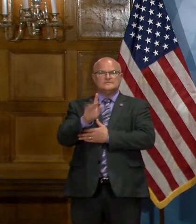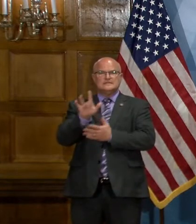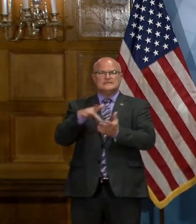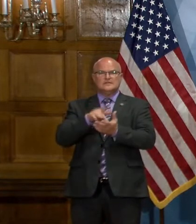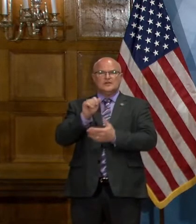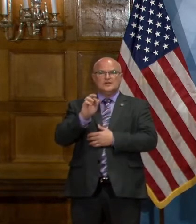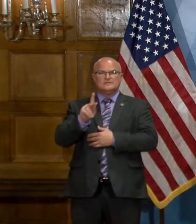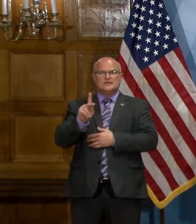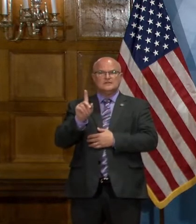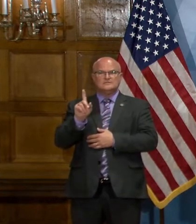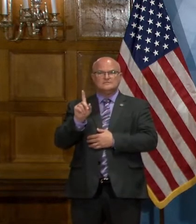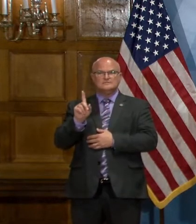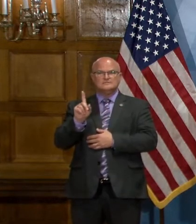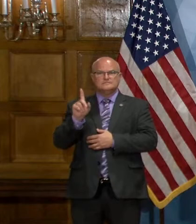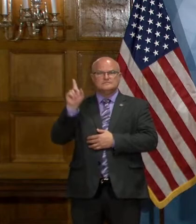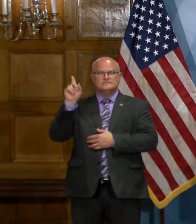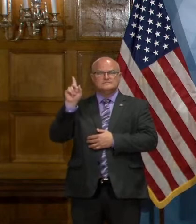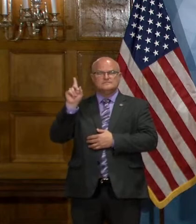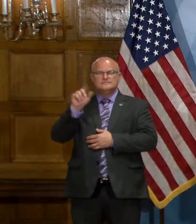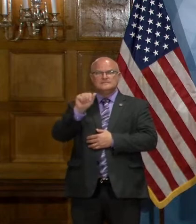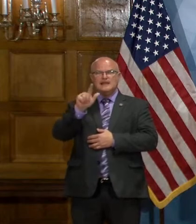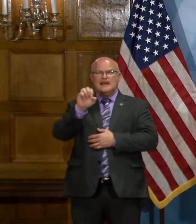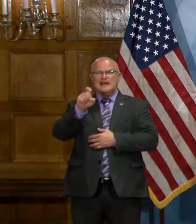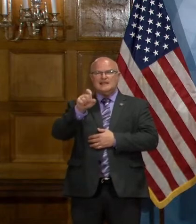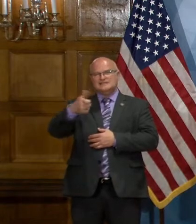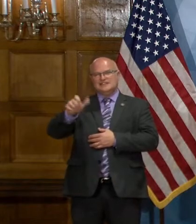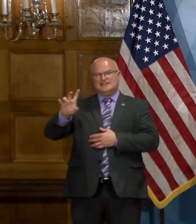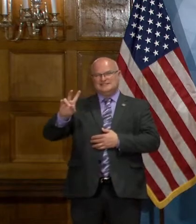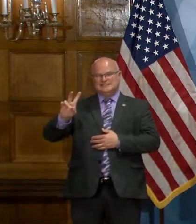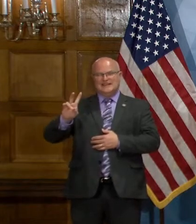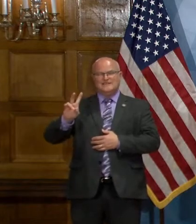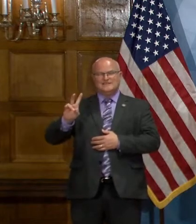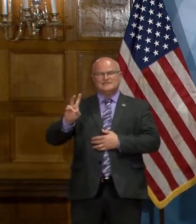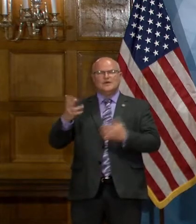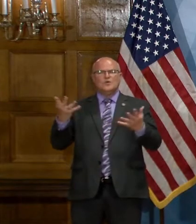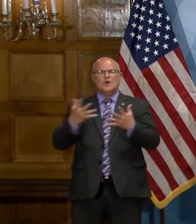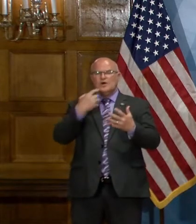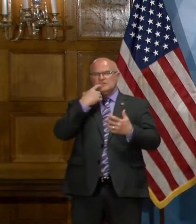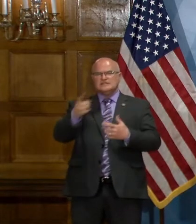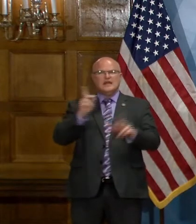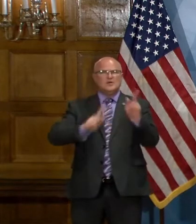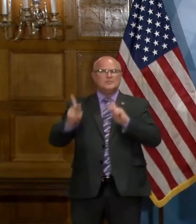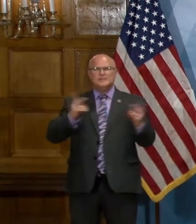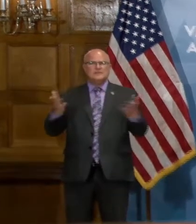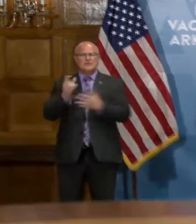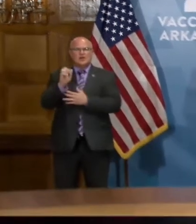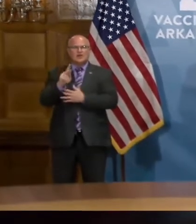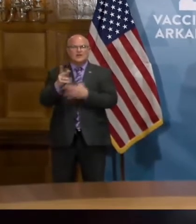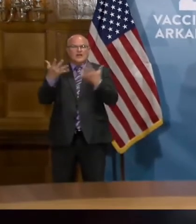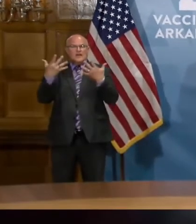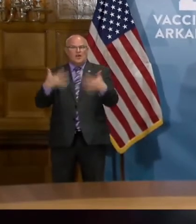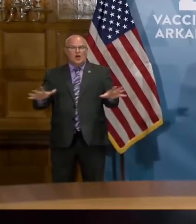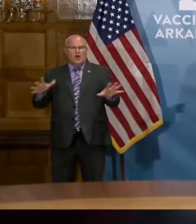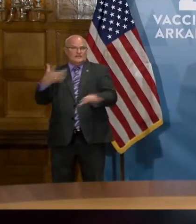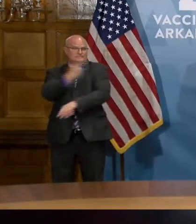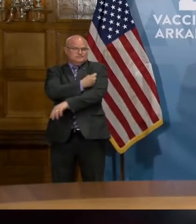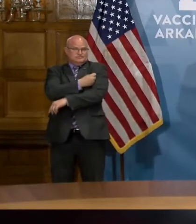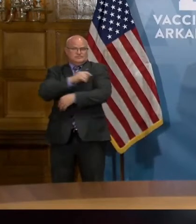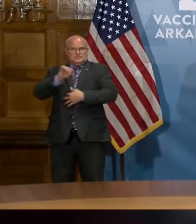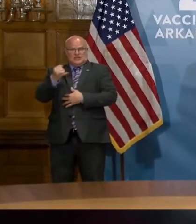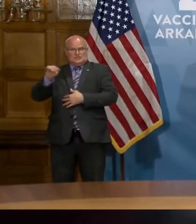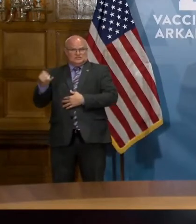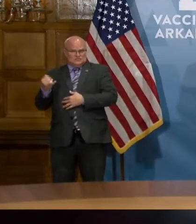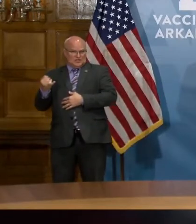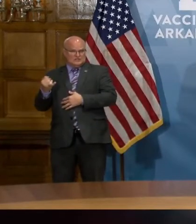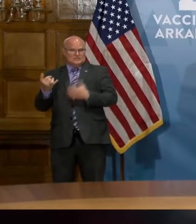Central? Yes, this is Alex with Channel 7. What would you tell Arkansans who've gotten the Johnson & Johnson